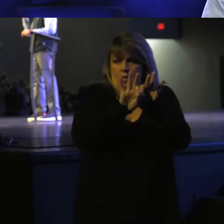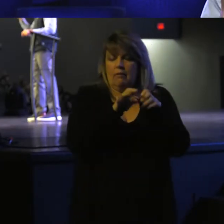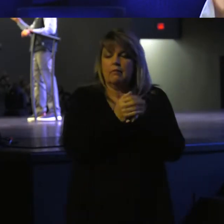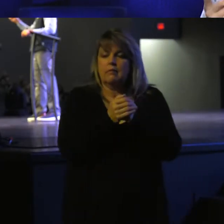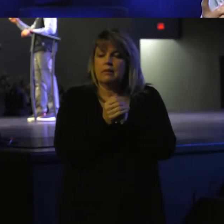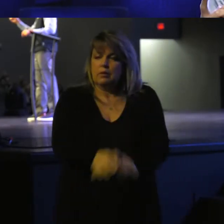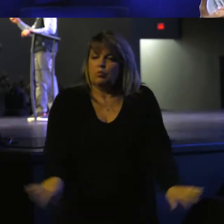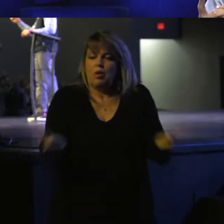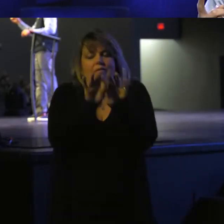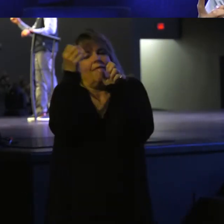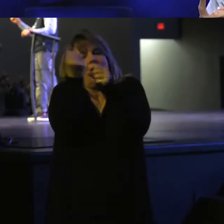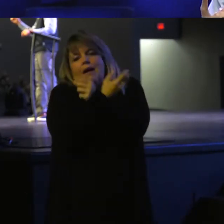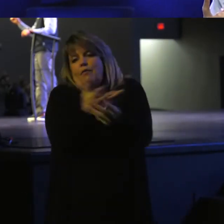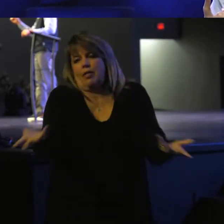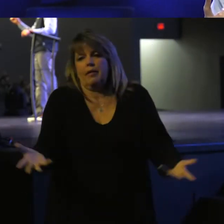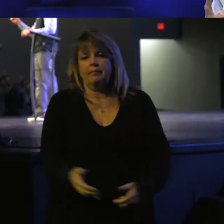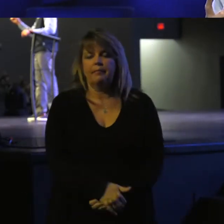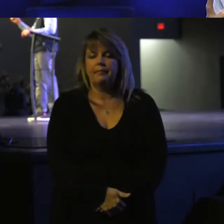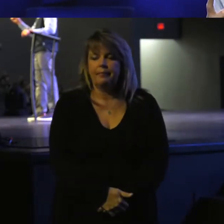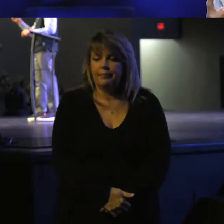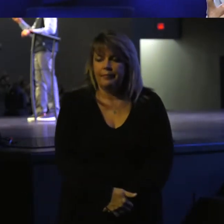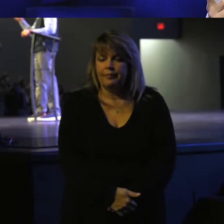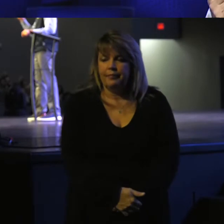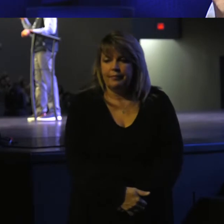He is worthy of everything.